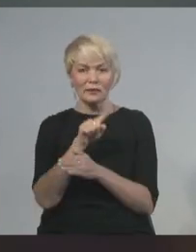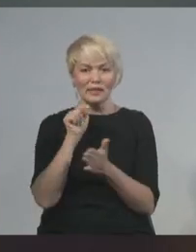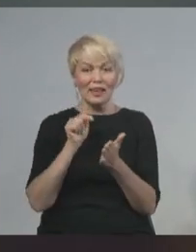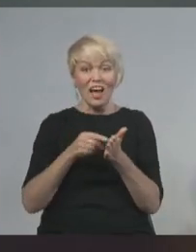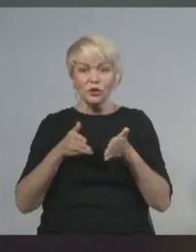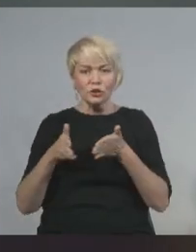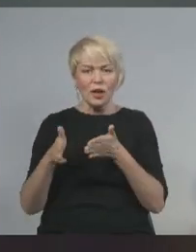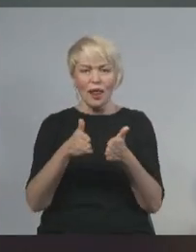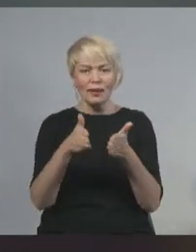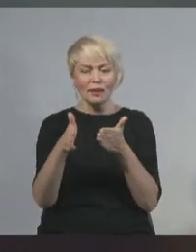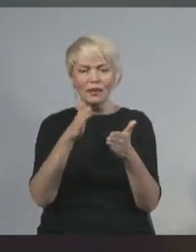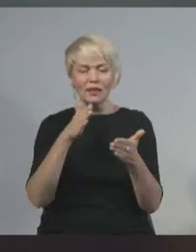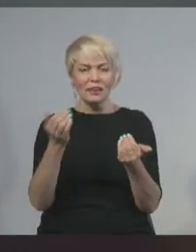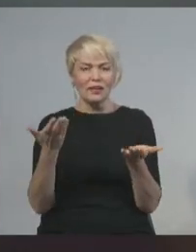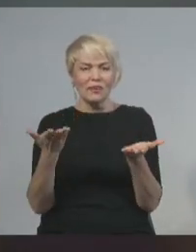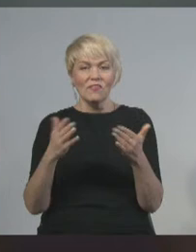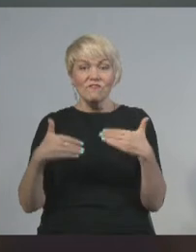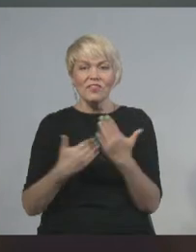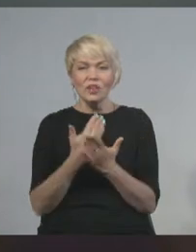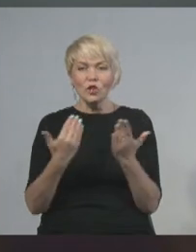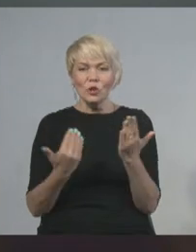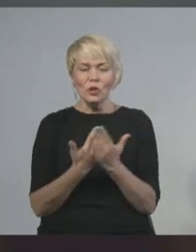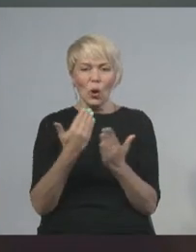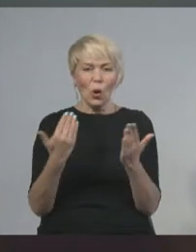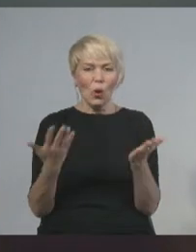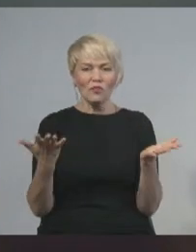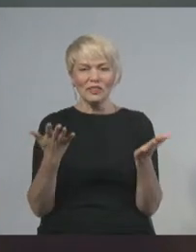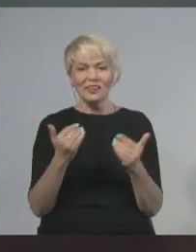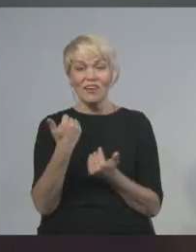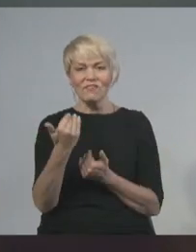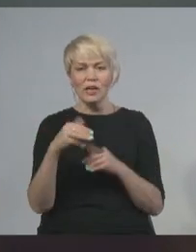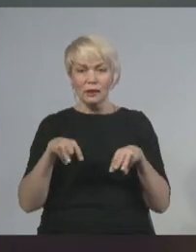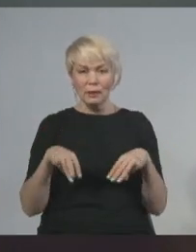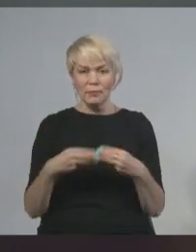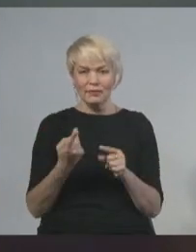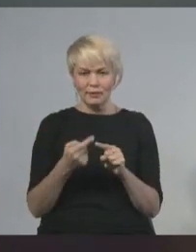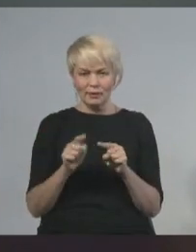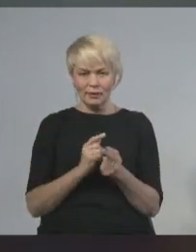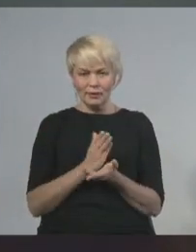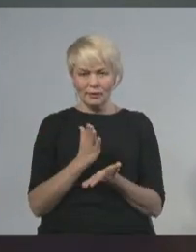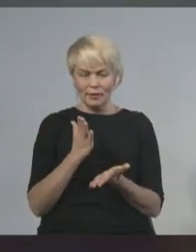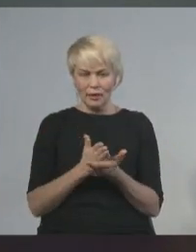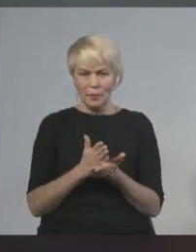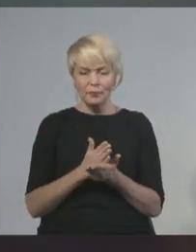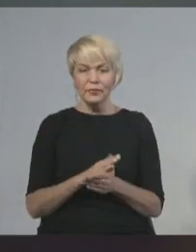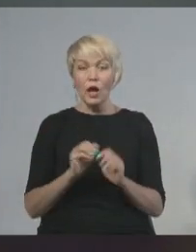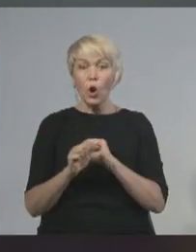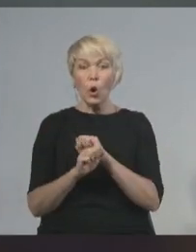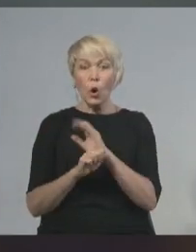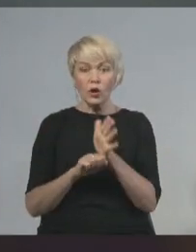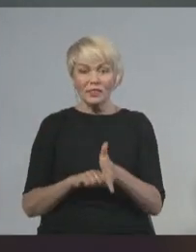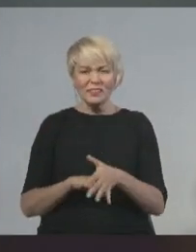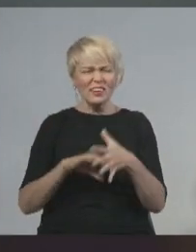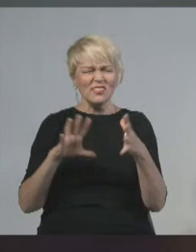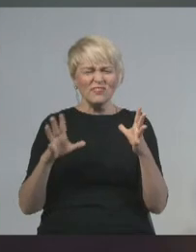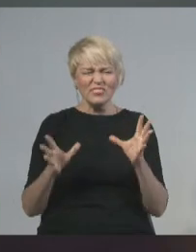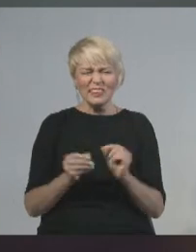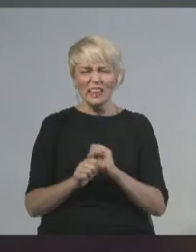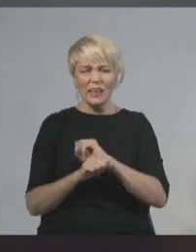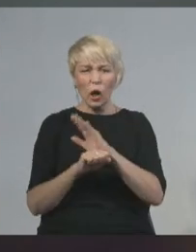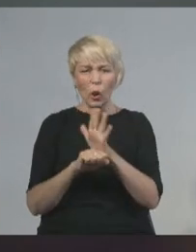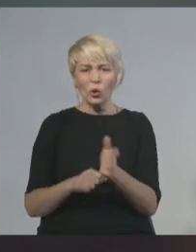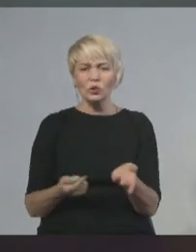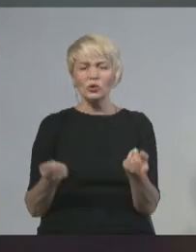know concerning your first question on the ways and on the monetization of your media coronavirus and